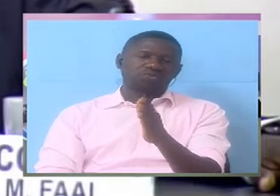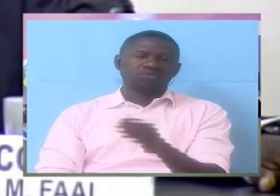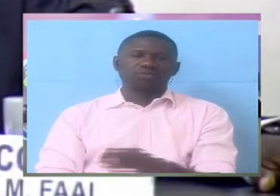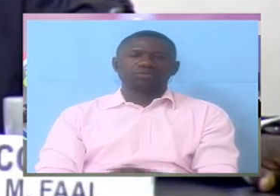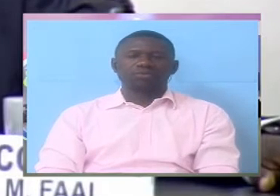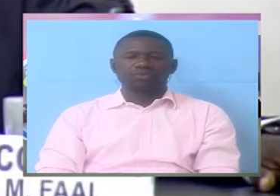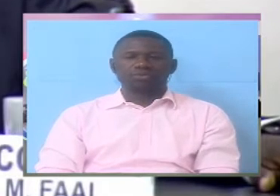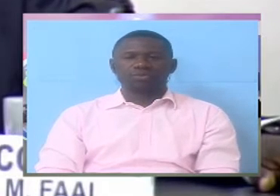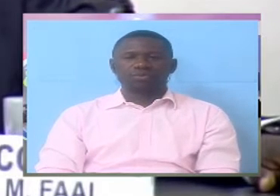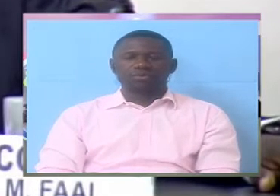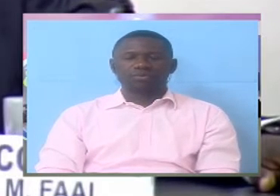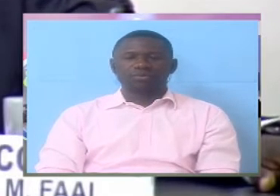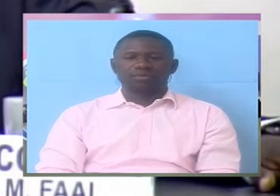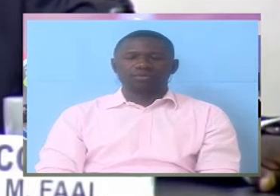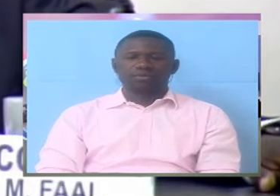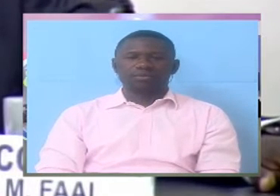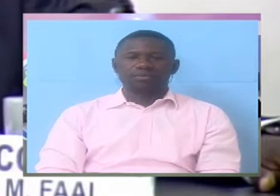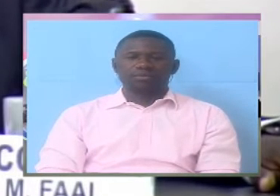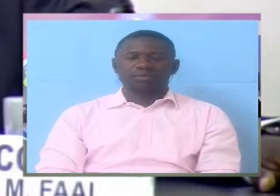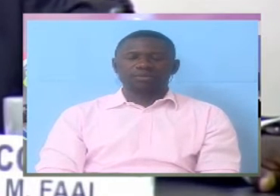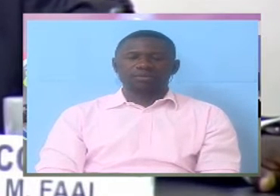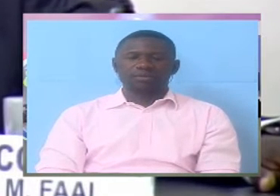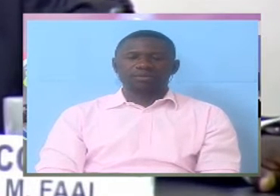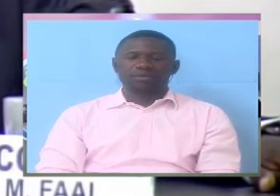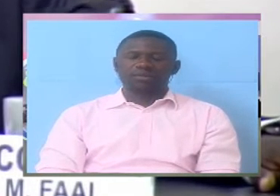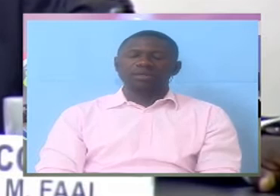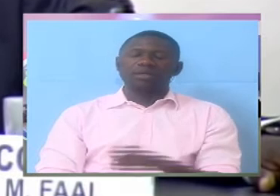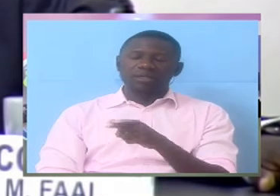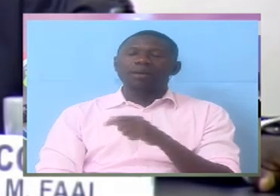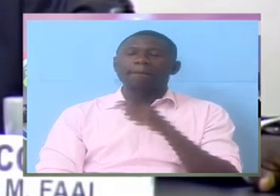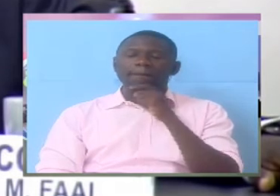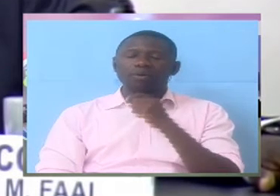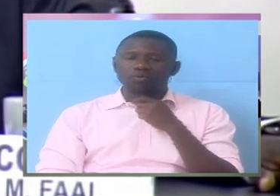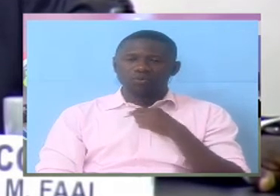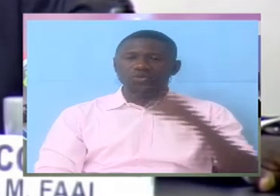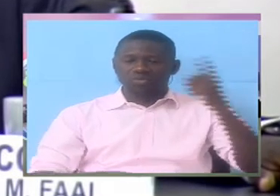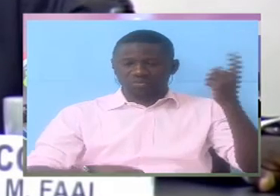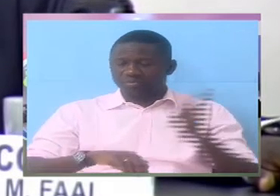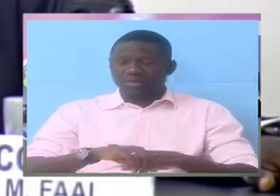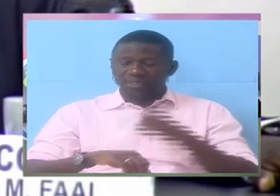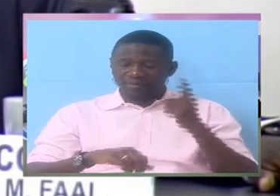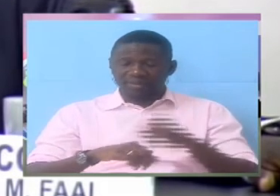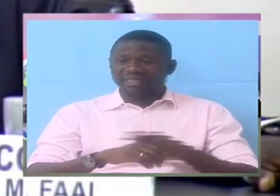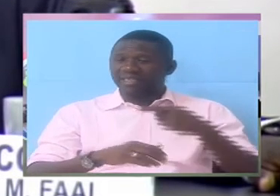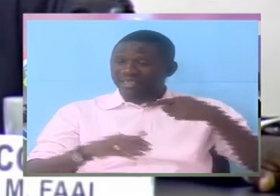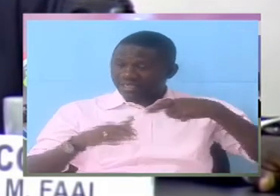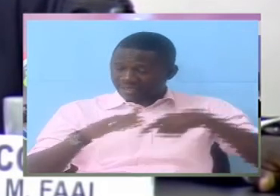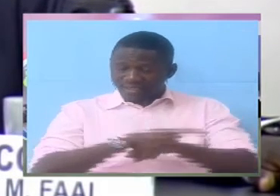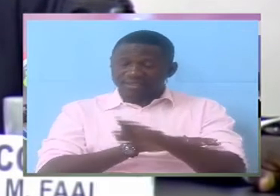The guy was beaten inside the investigations offices.